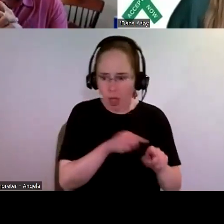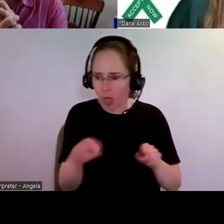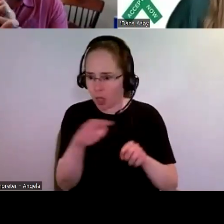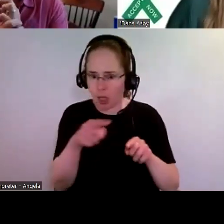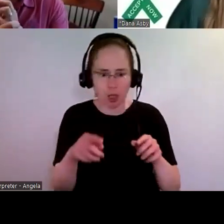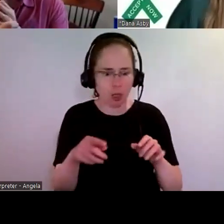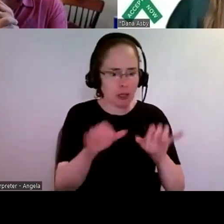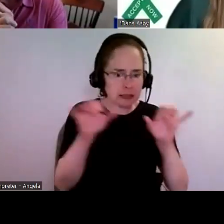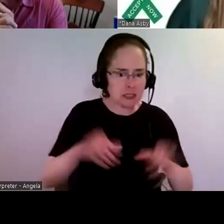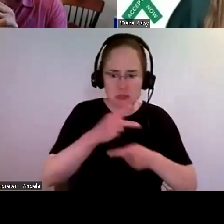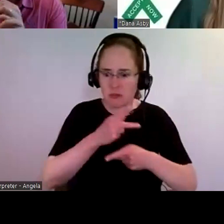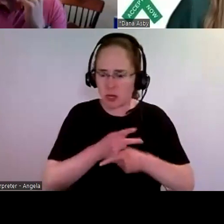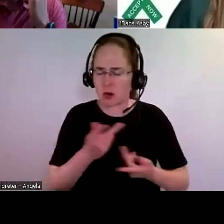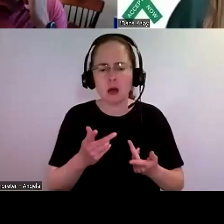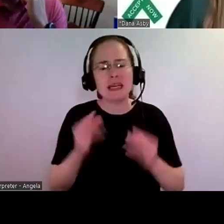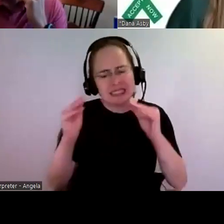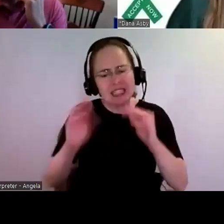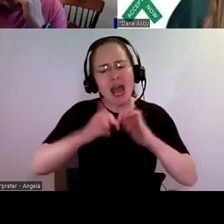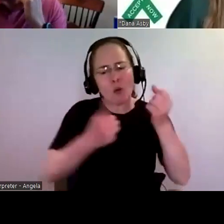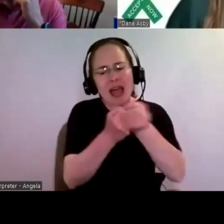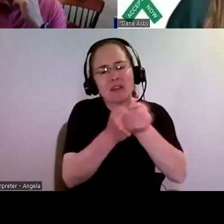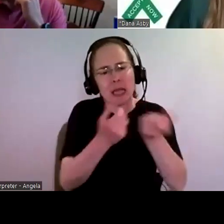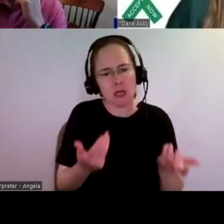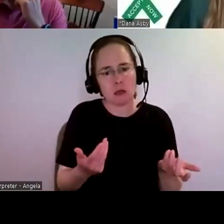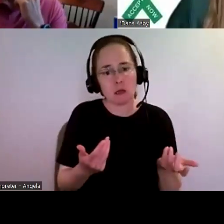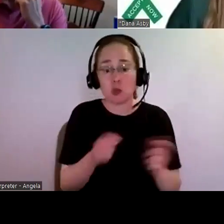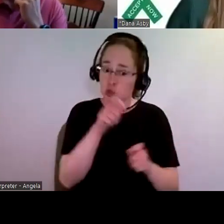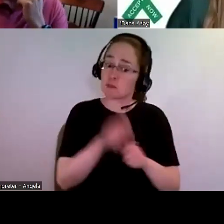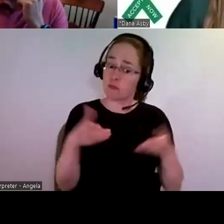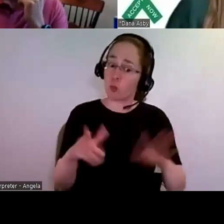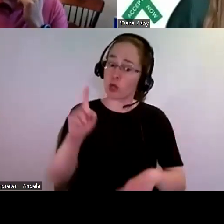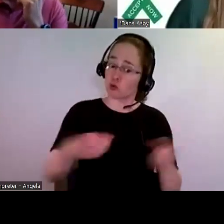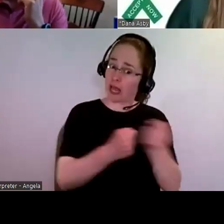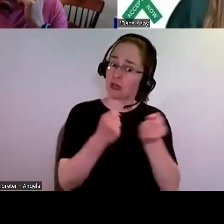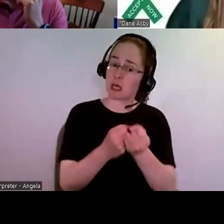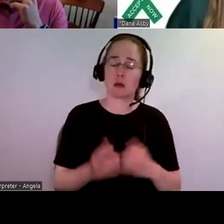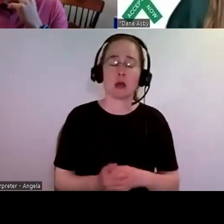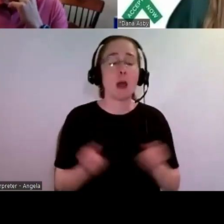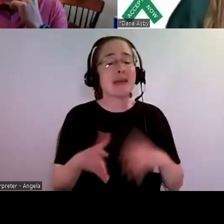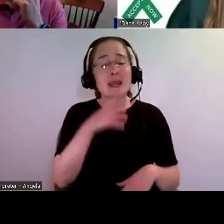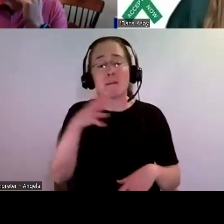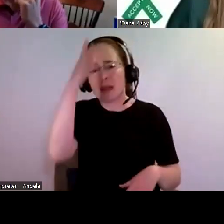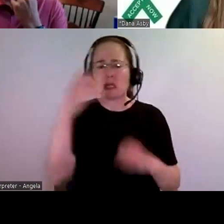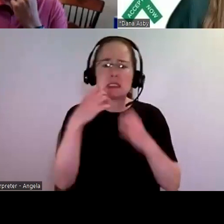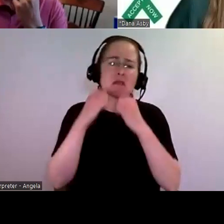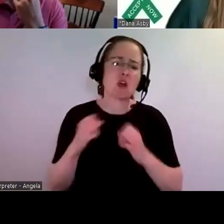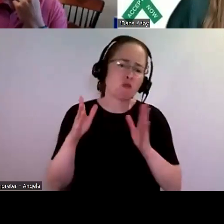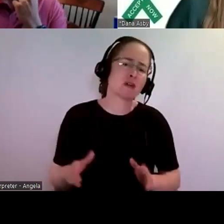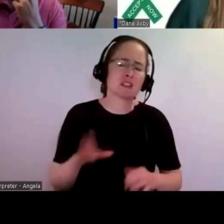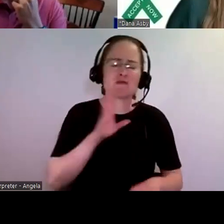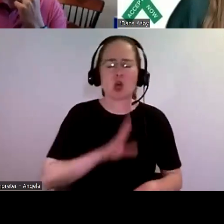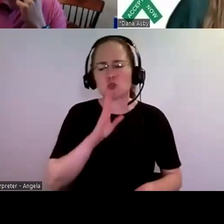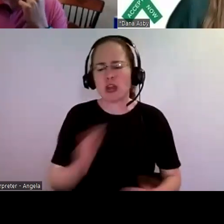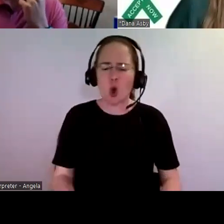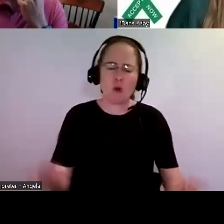to advocate, because there's a way to advocate, right? So many of our parents and loved ones are so frustrated and